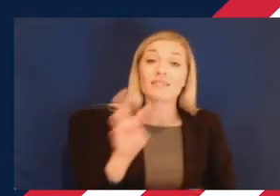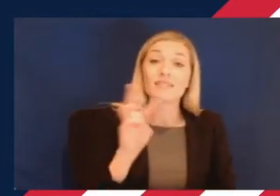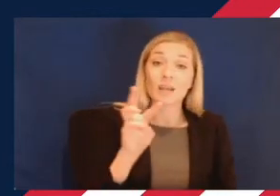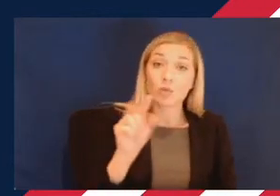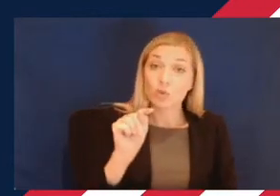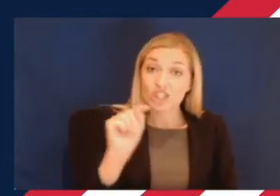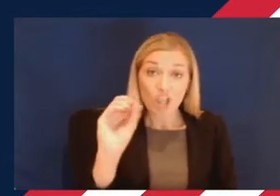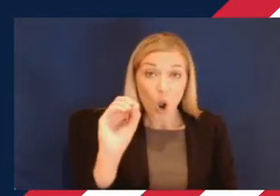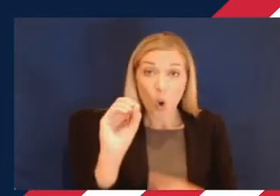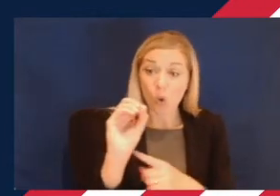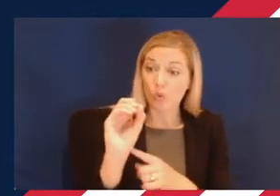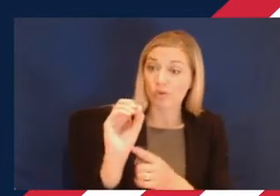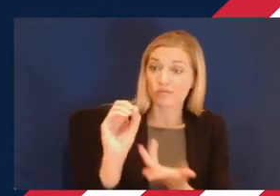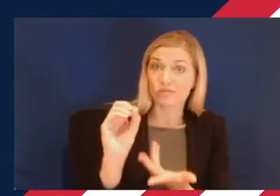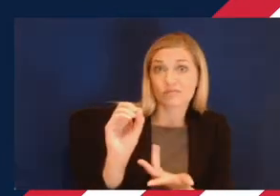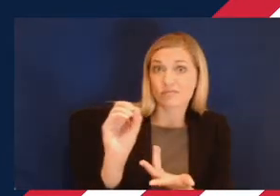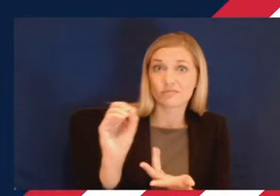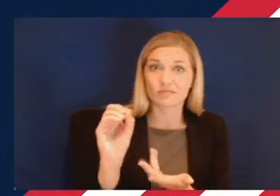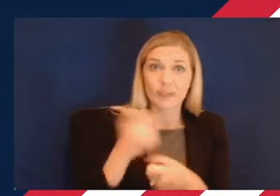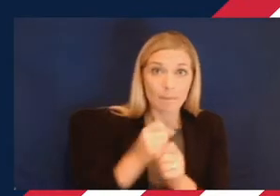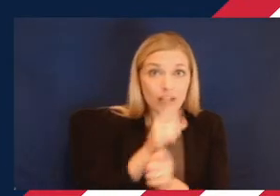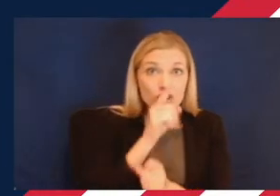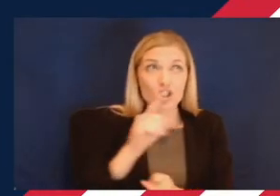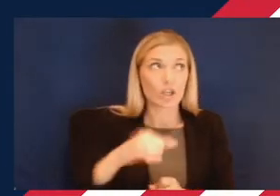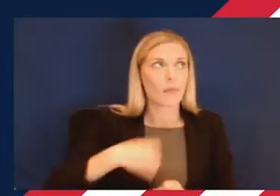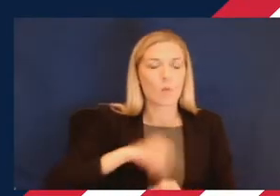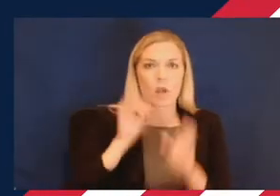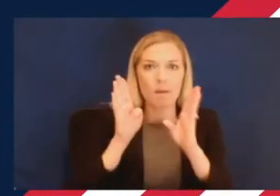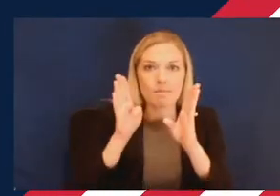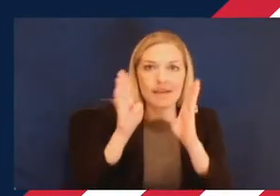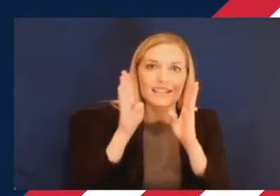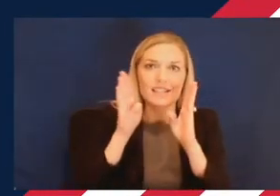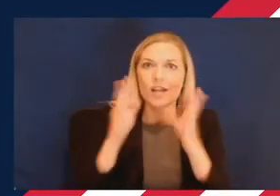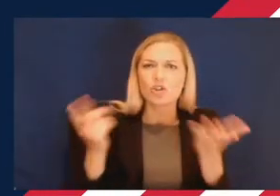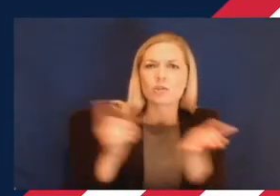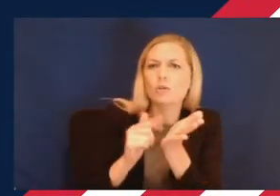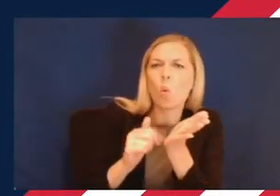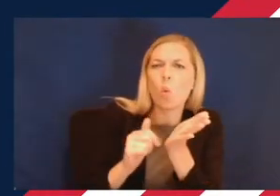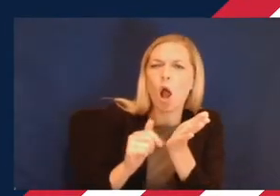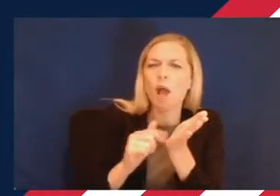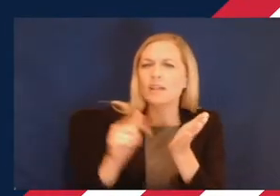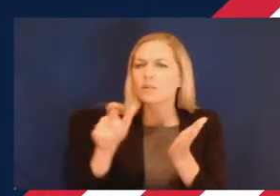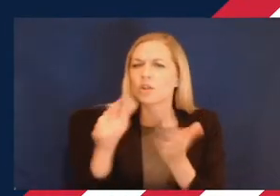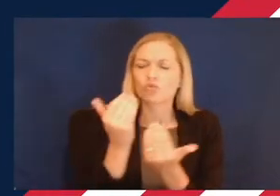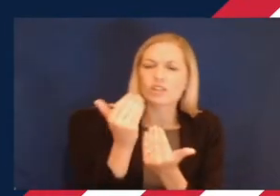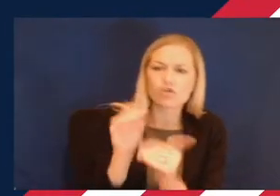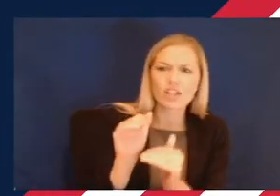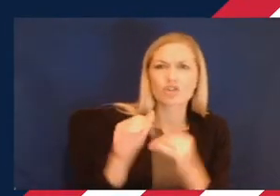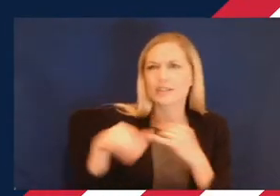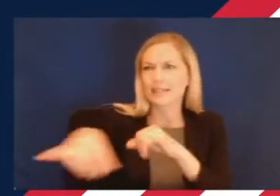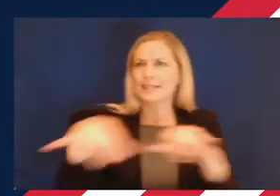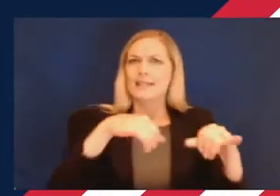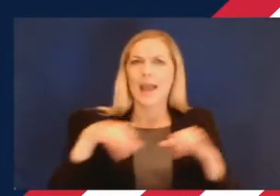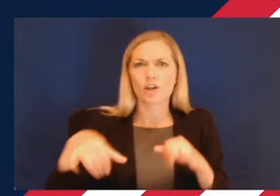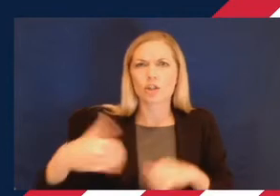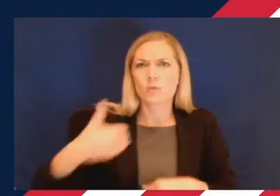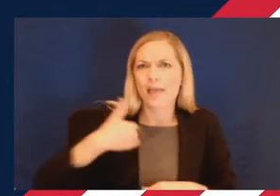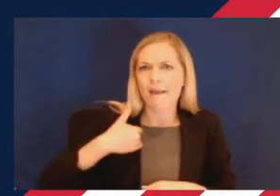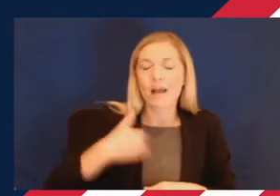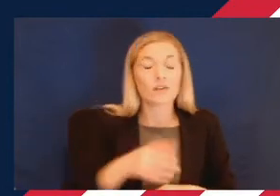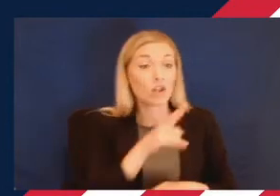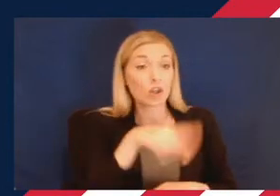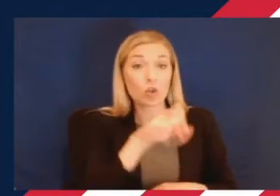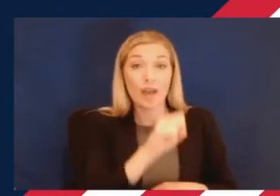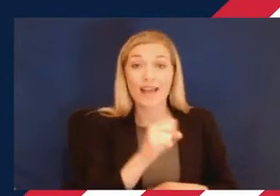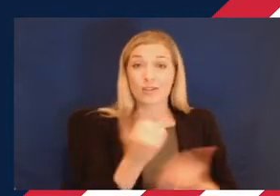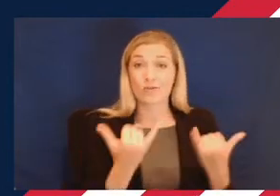that we're actually paying attention to what sort of restrictions and standards we have across the world. The U.S. is not playing the leadership role